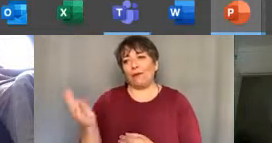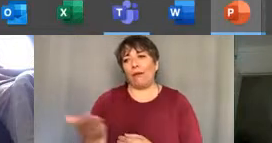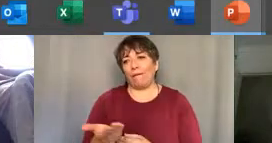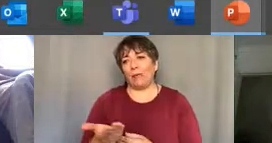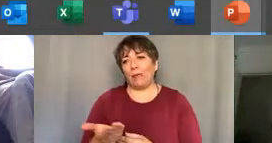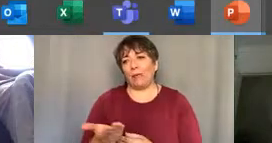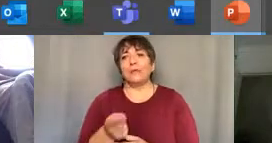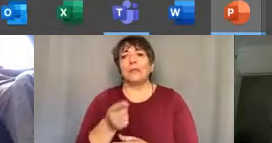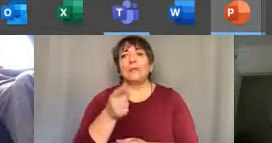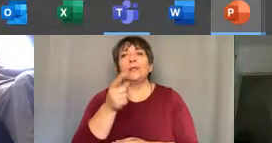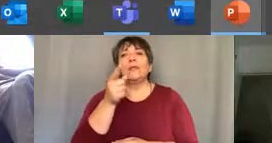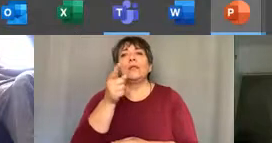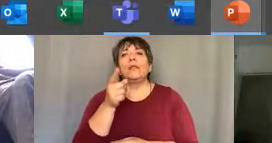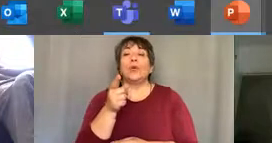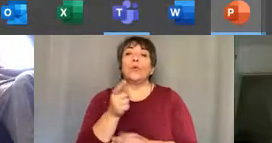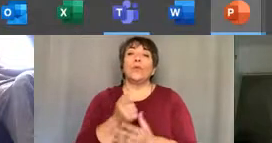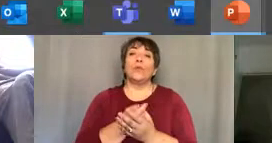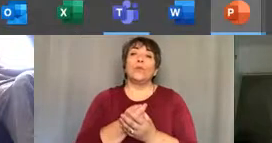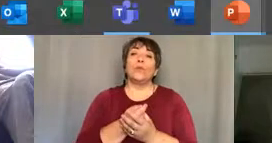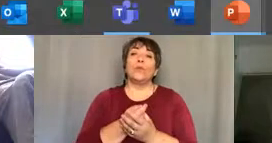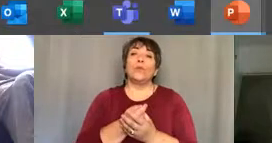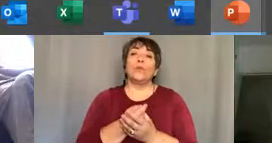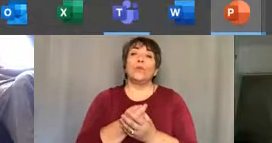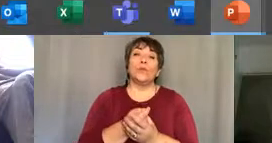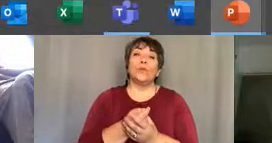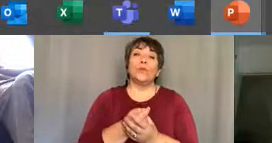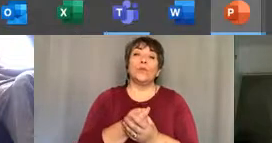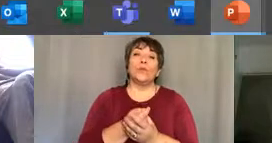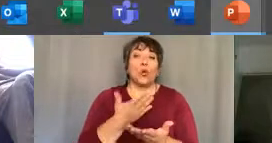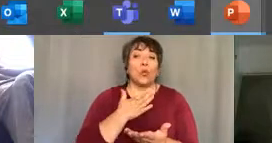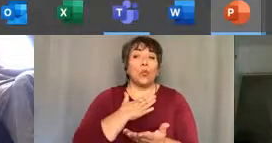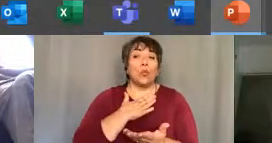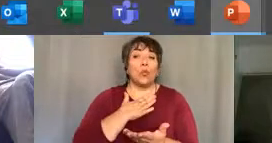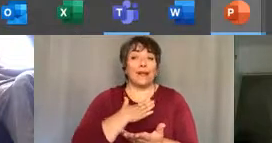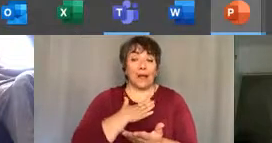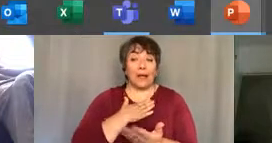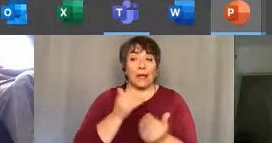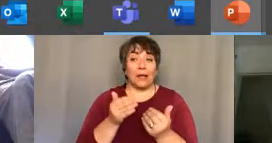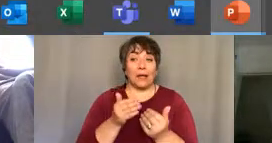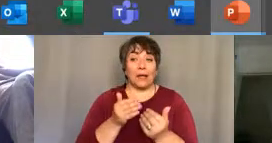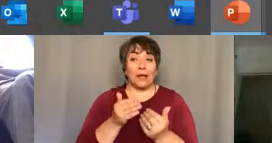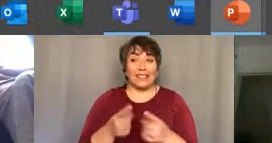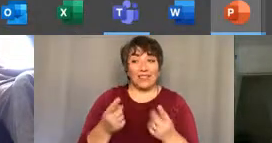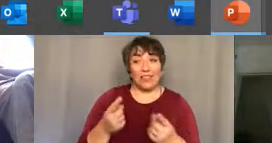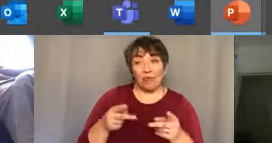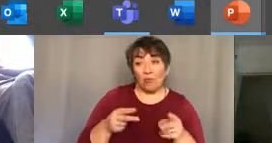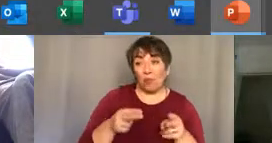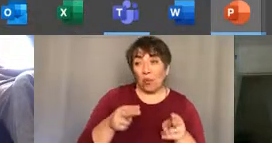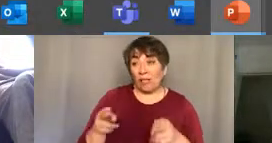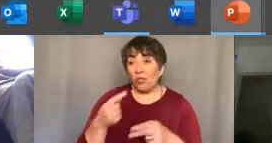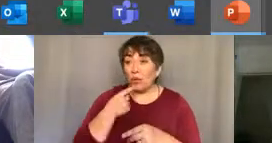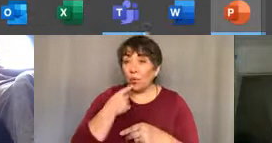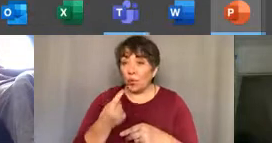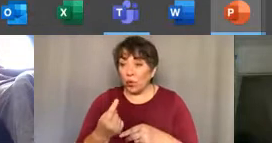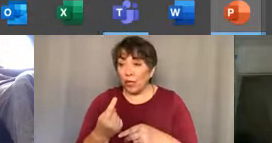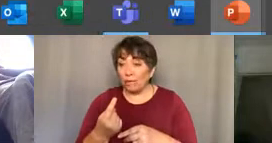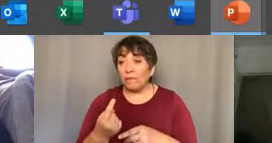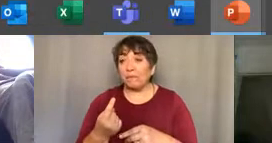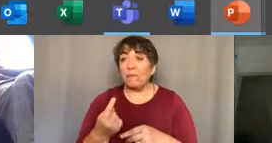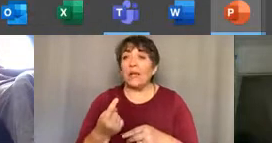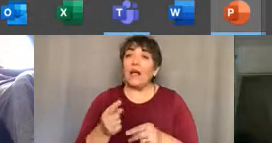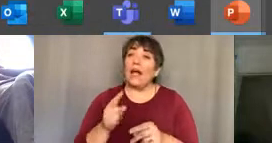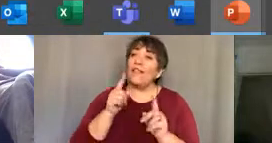possible, we are looking to promote alternative ordering methods. And I'd just like to reassure and be clear that this is